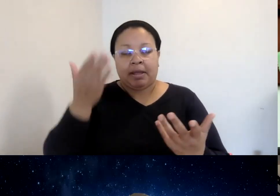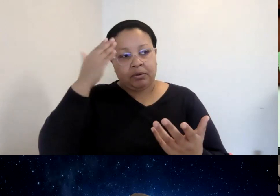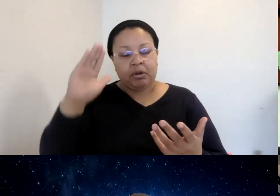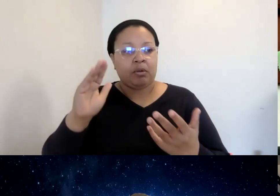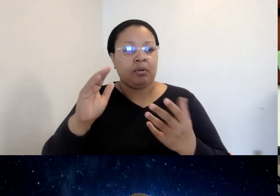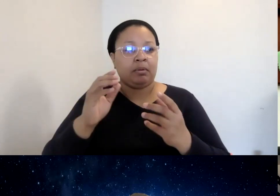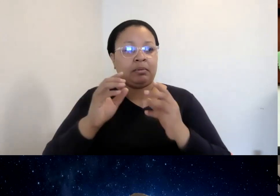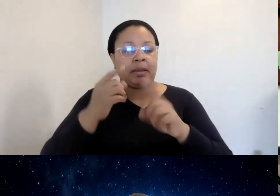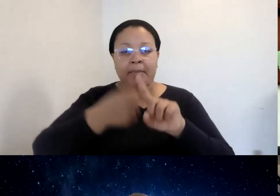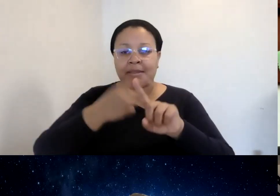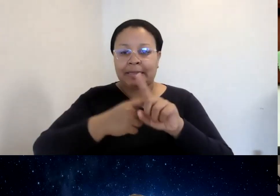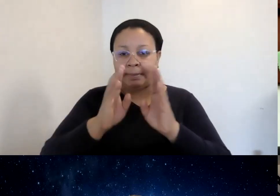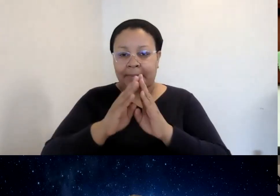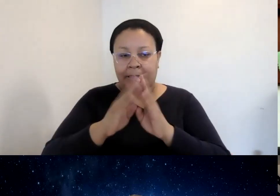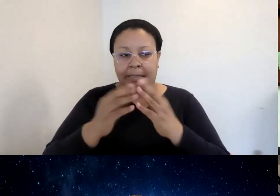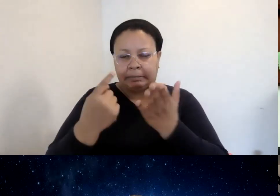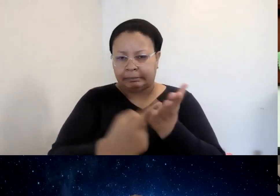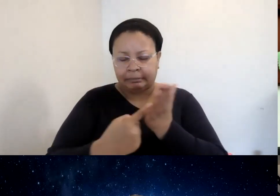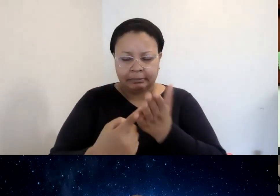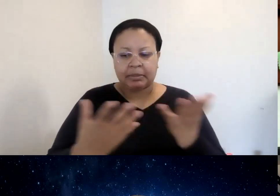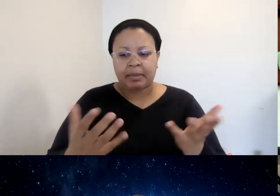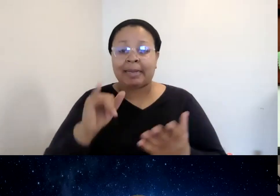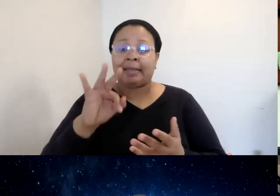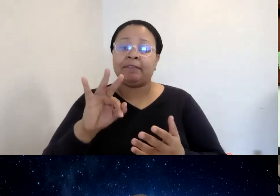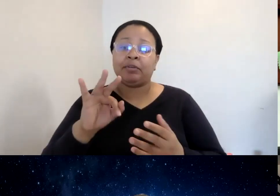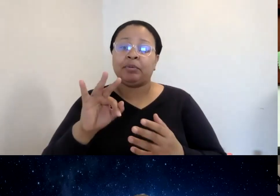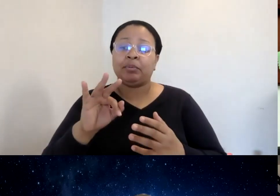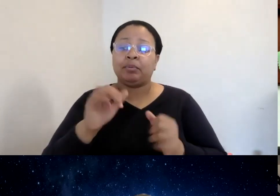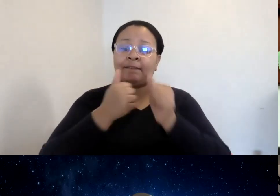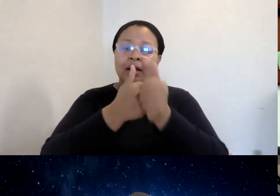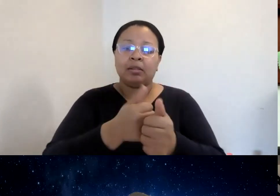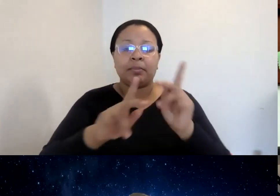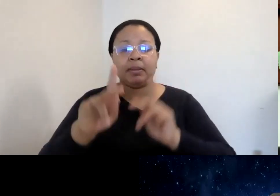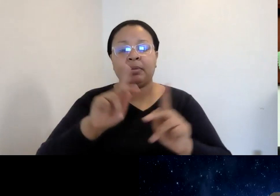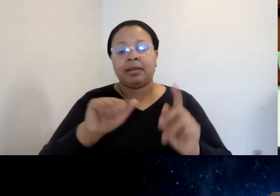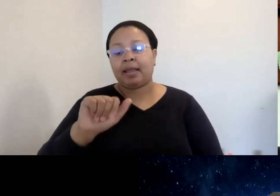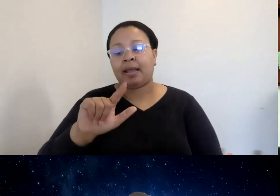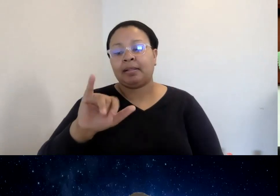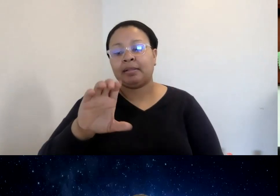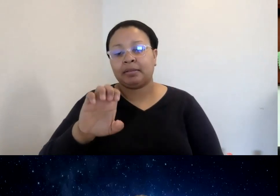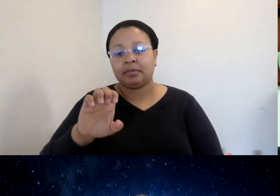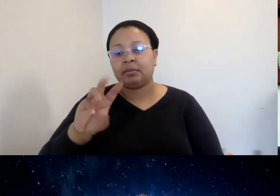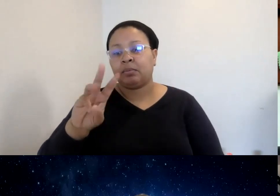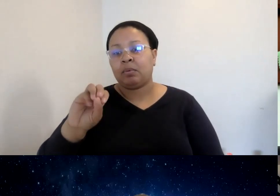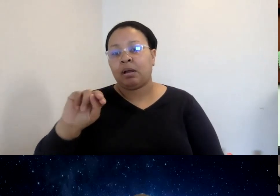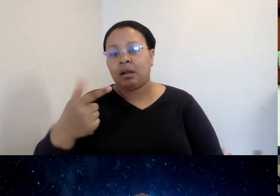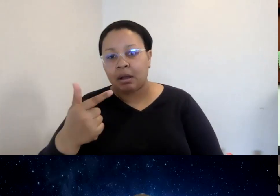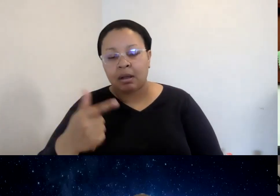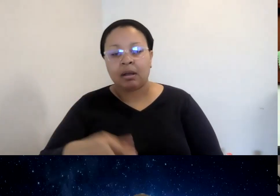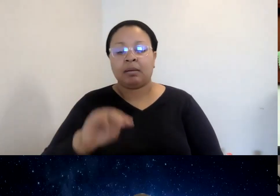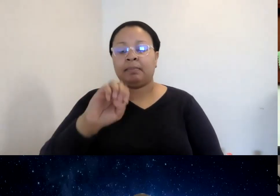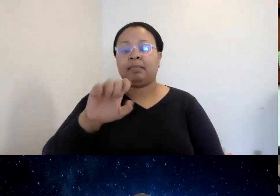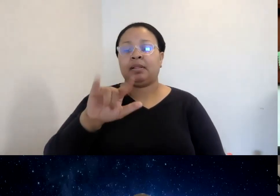of issues, but I know that if you follow people like Alice Wong by Alyssa Thompson, they all have